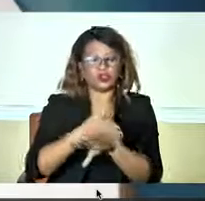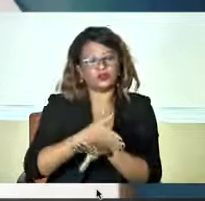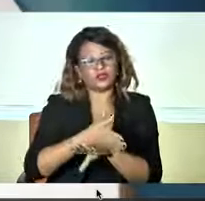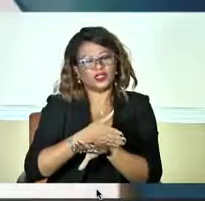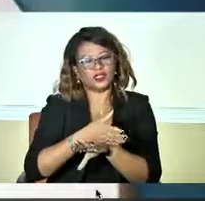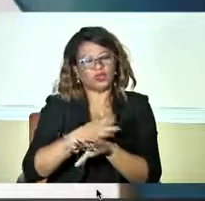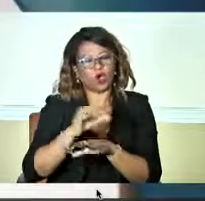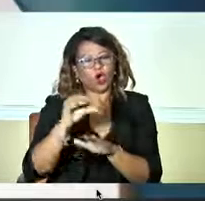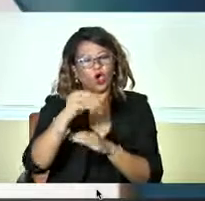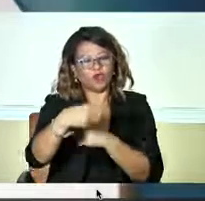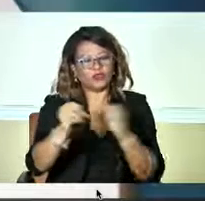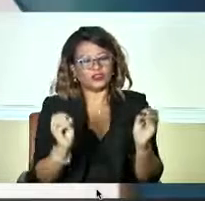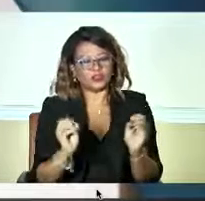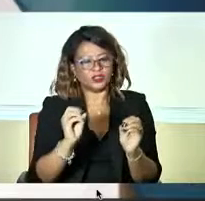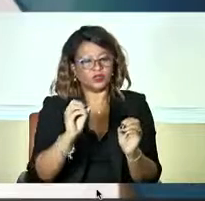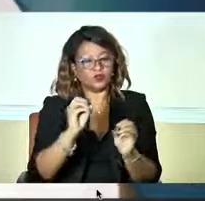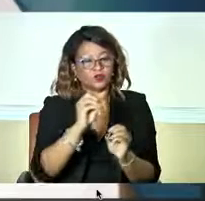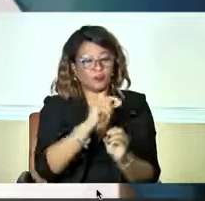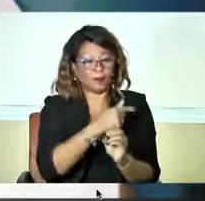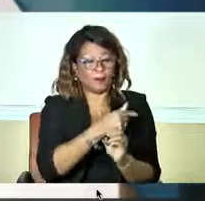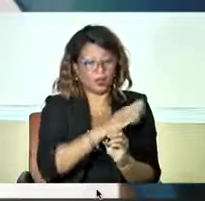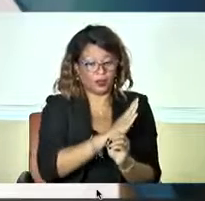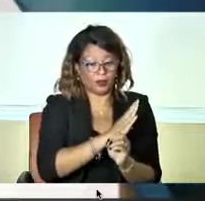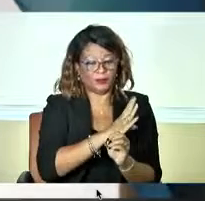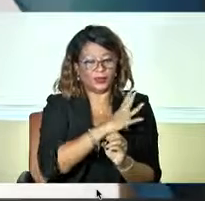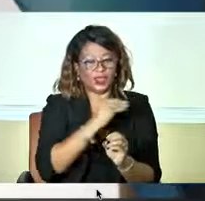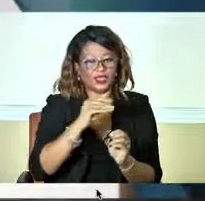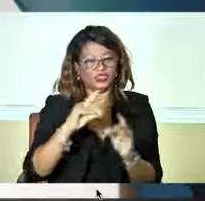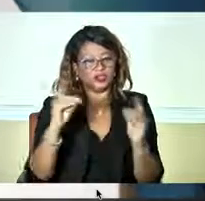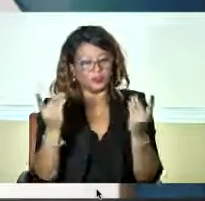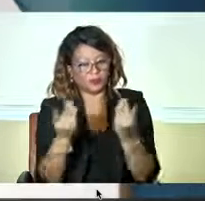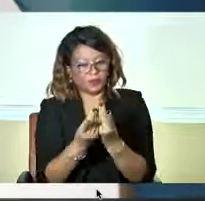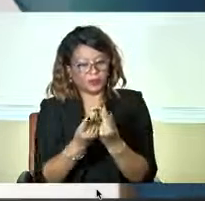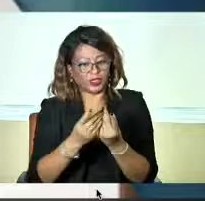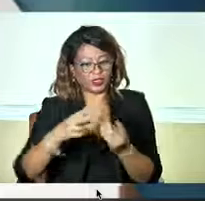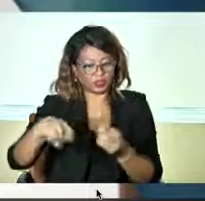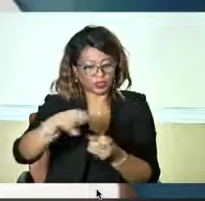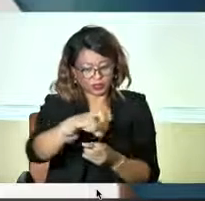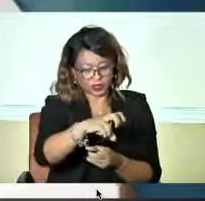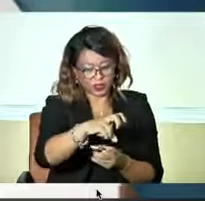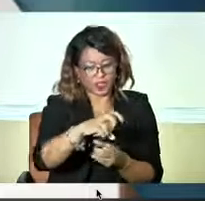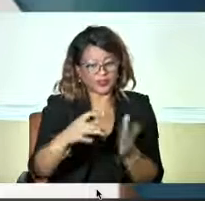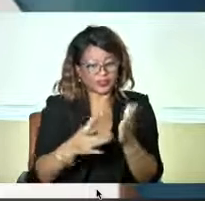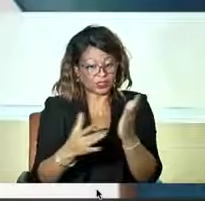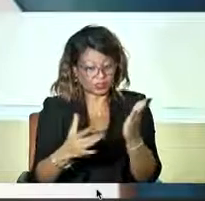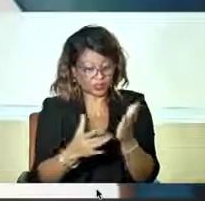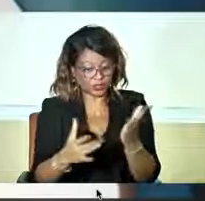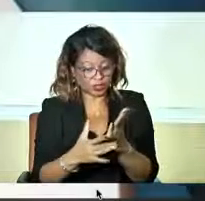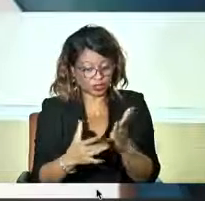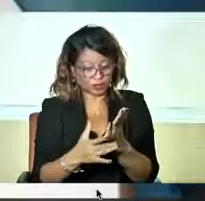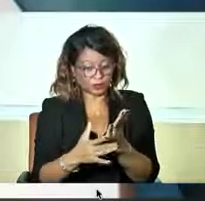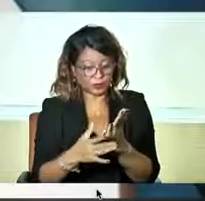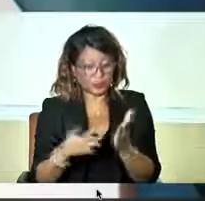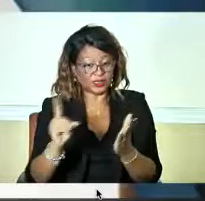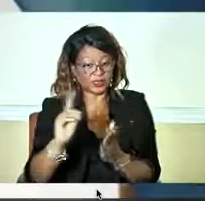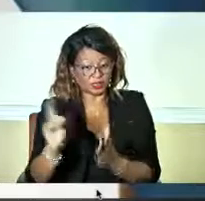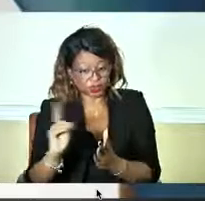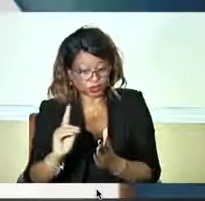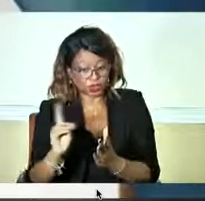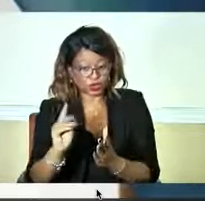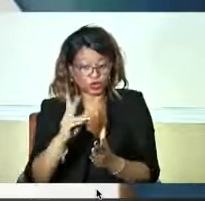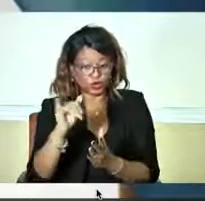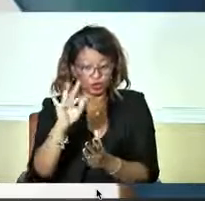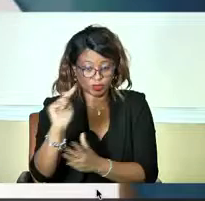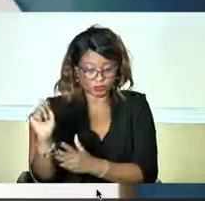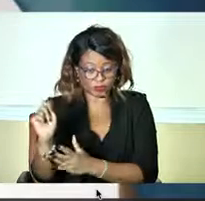Prime Minister in Grand Bahama, the Department of Transformation and Digitization, the Digital Transformation